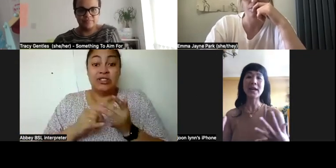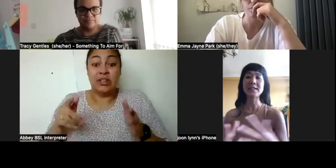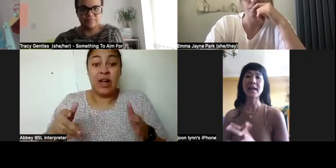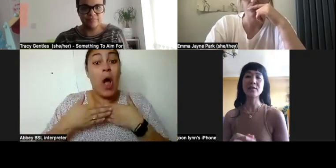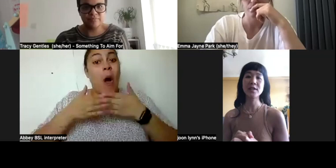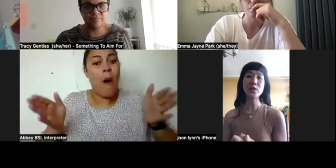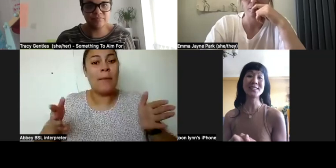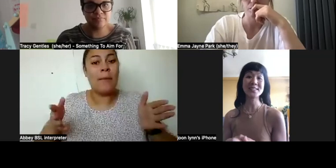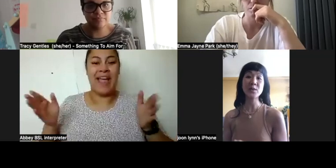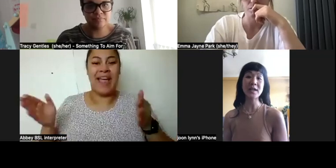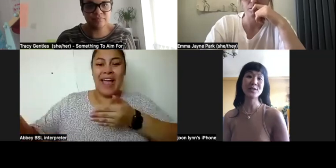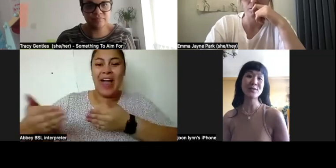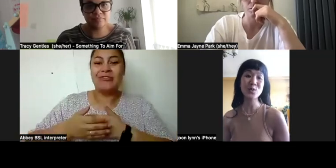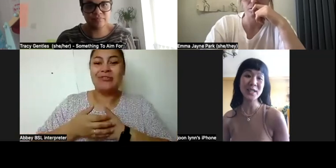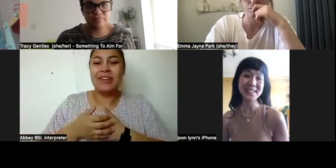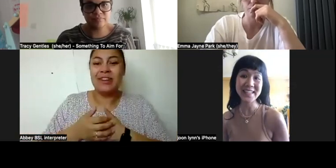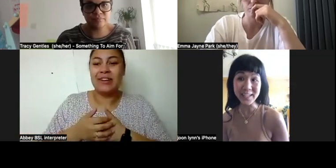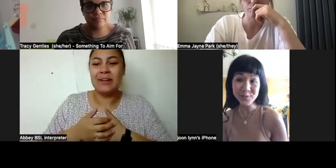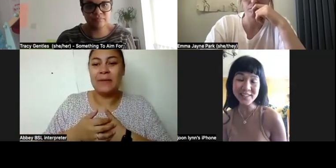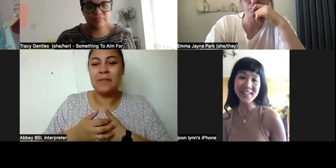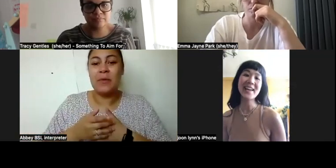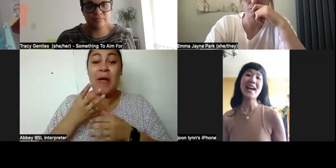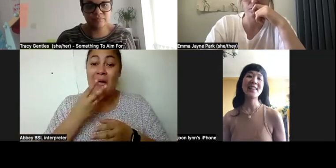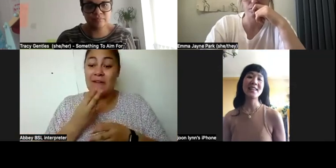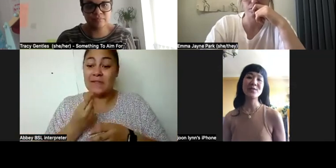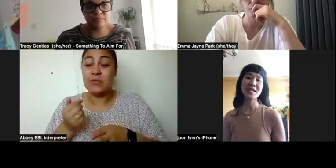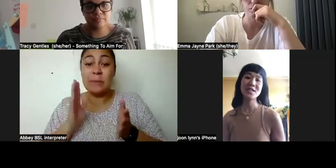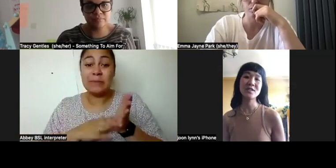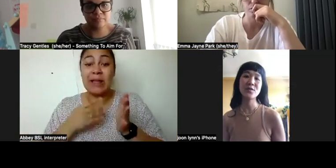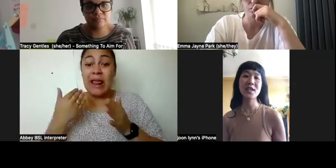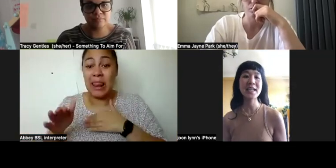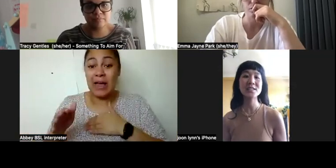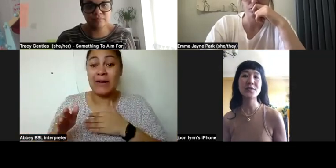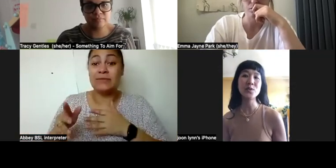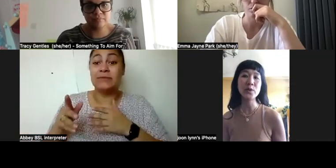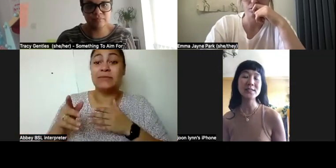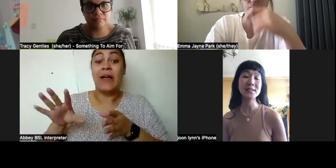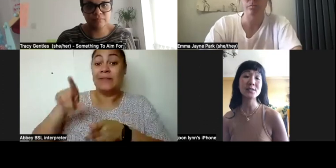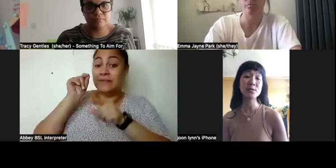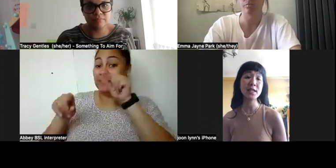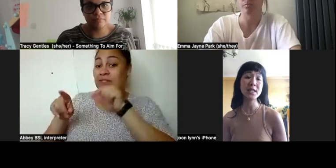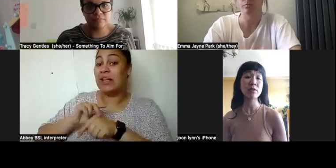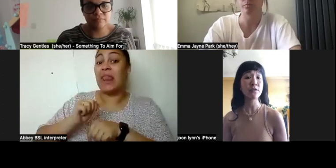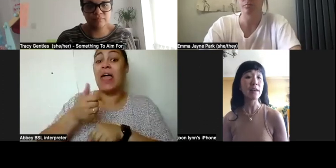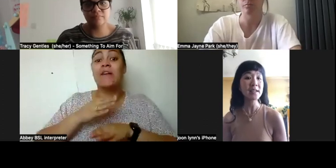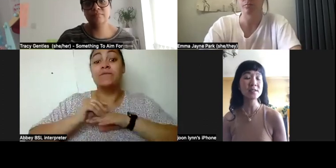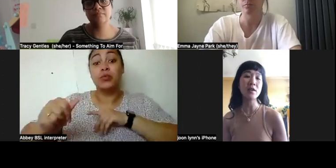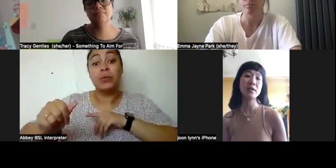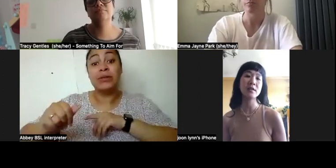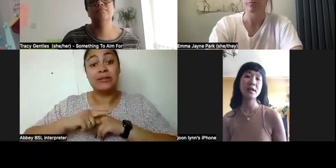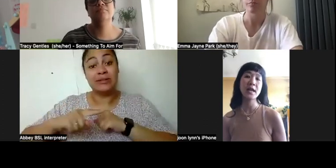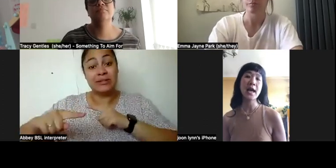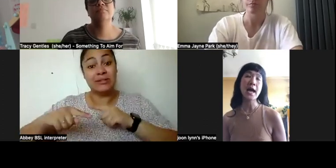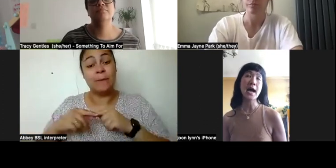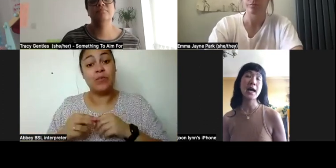our online gathering. We still have several weeks left, and the invitation for the next few weeks is to really reflect